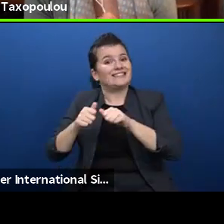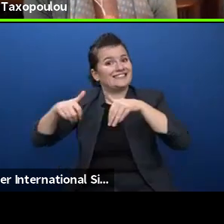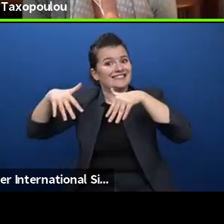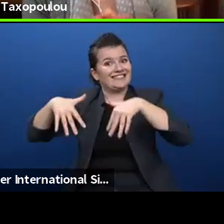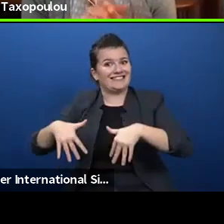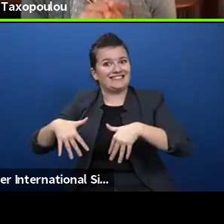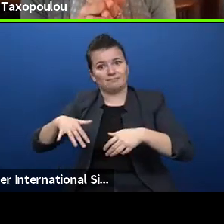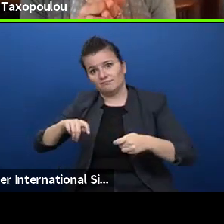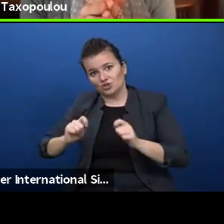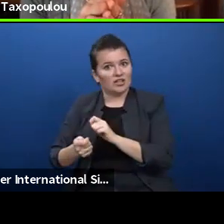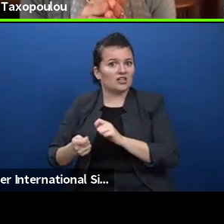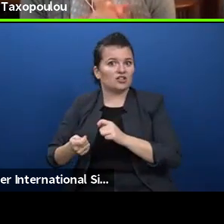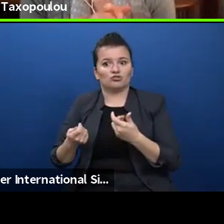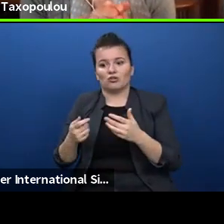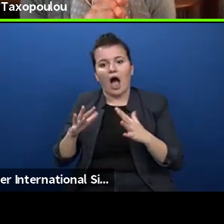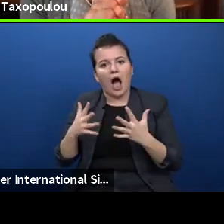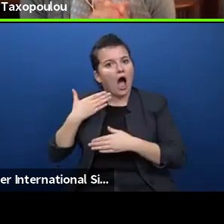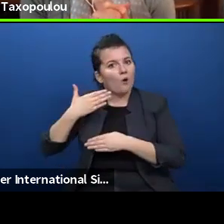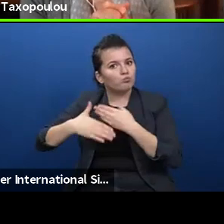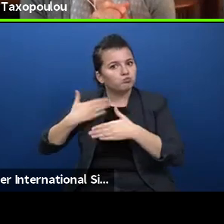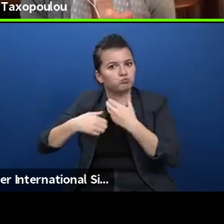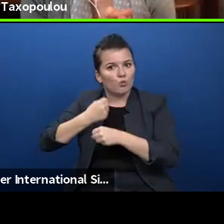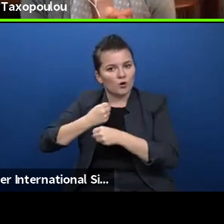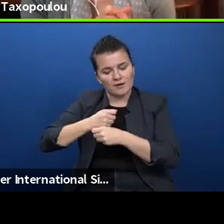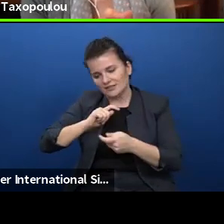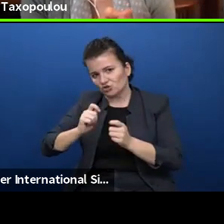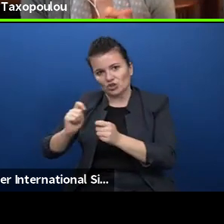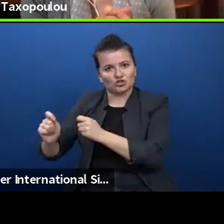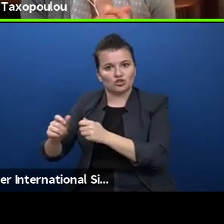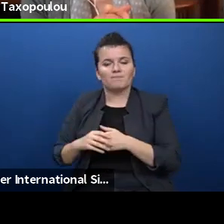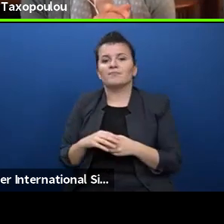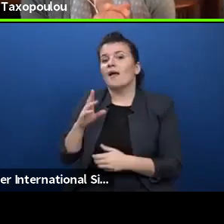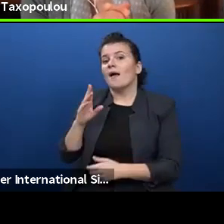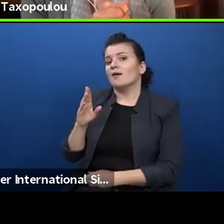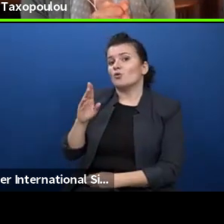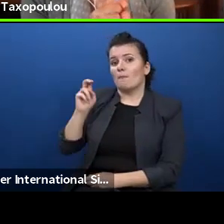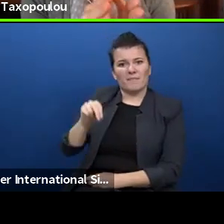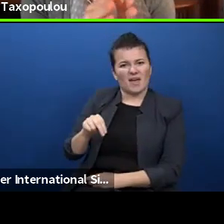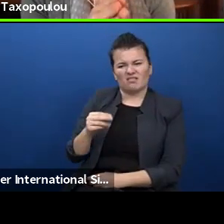practices. Benjamin, 10 years ago or so, you